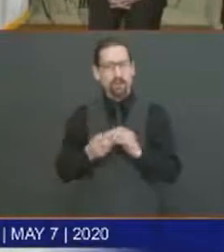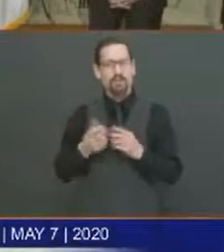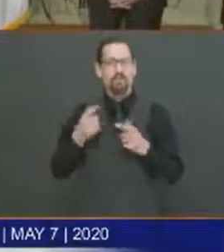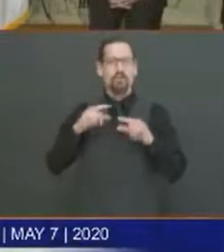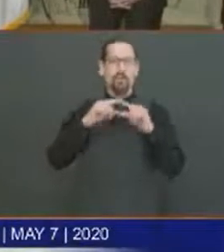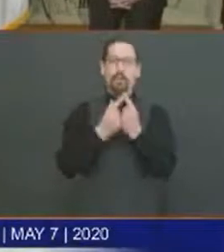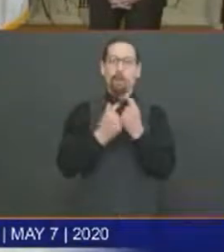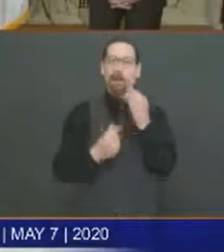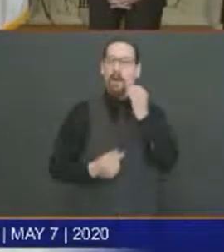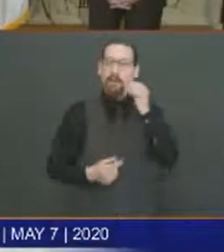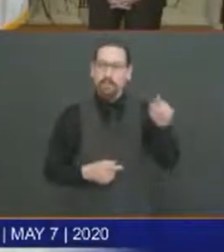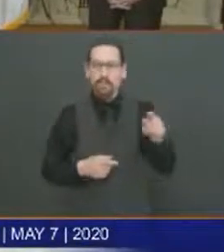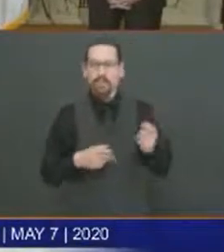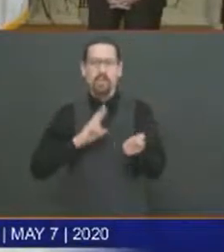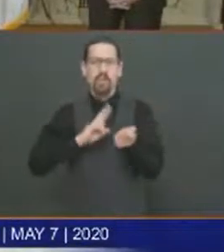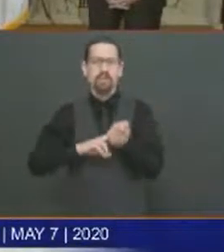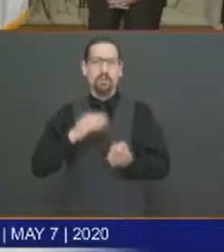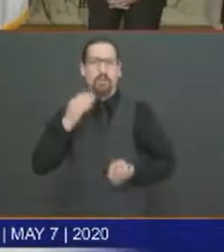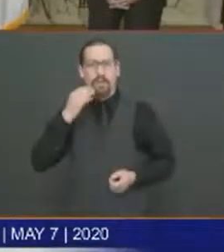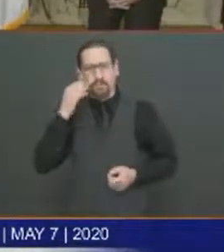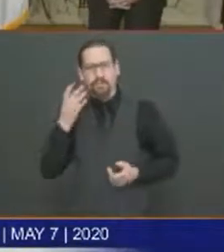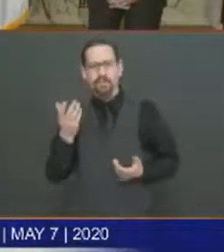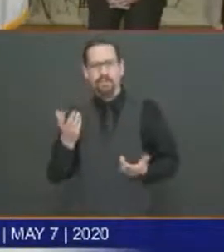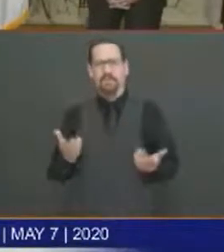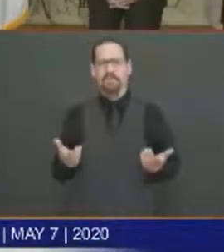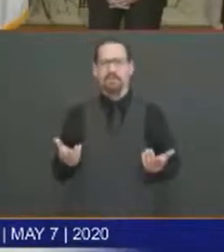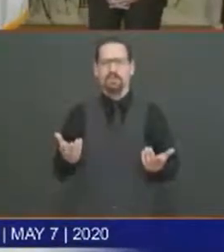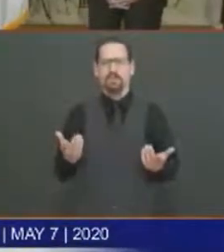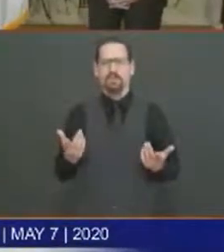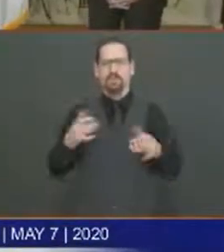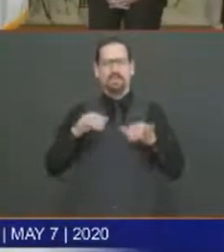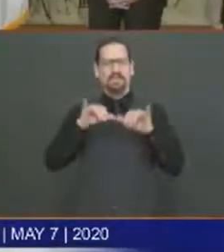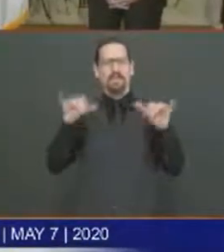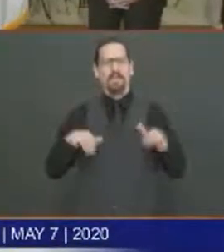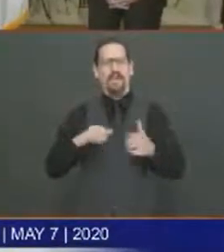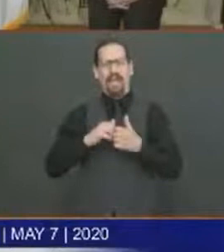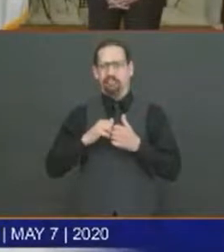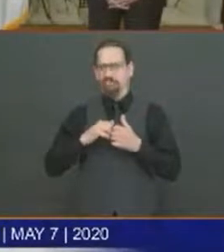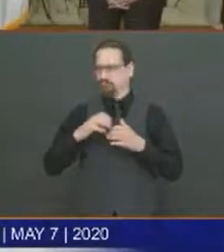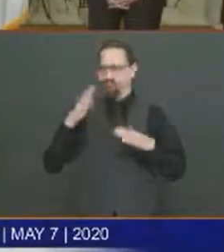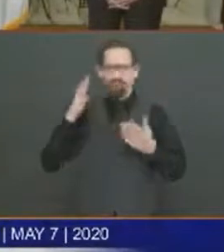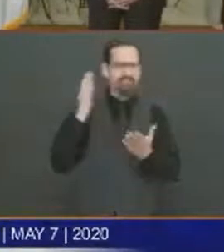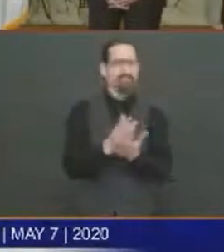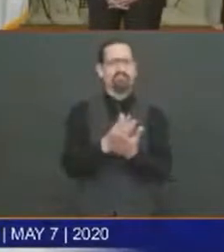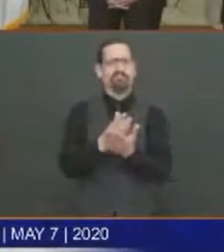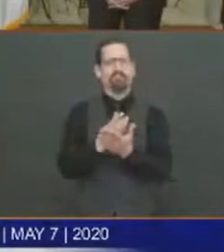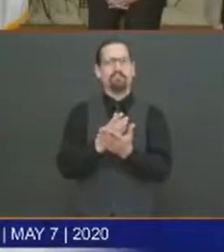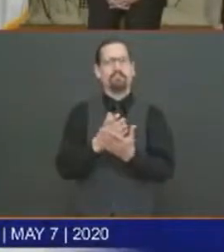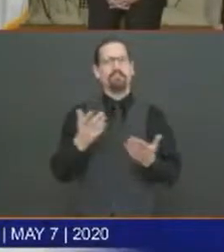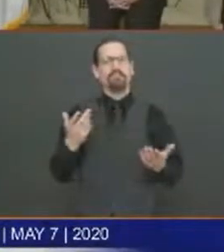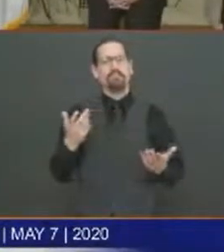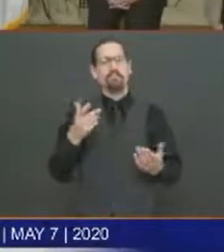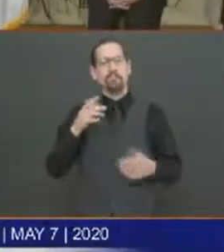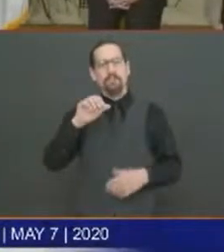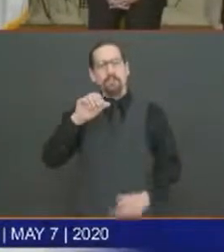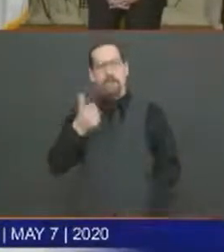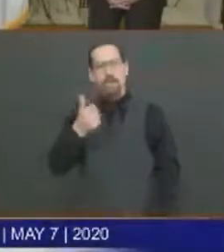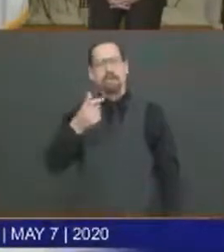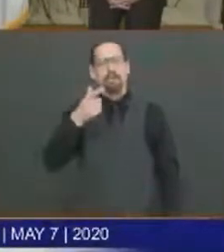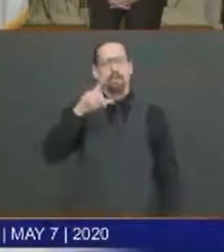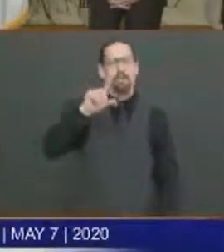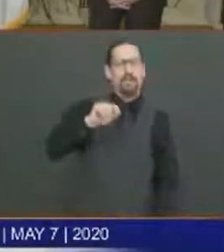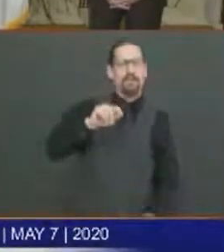system change is being looked at to stop the steady tragedy of 10 to 20 deaths a day continuing? It's an